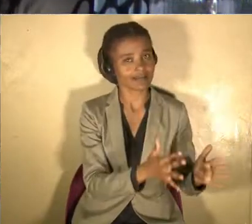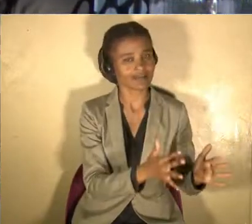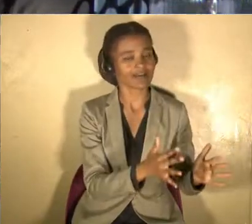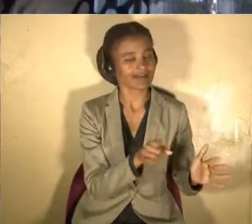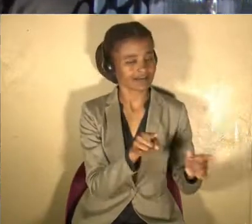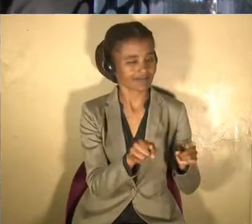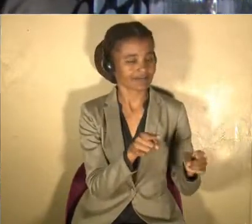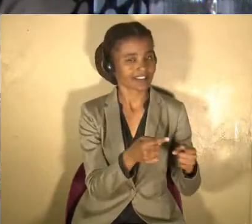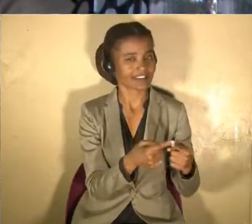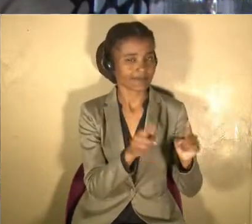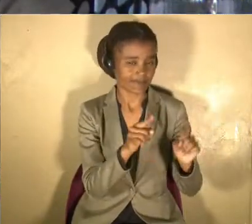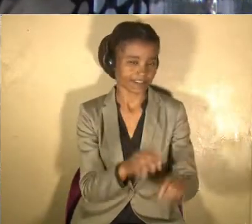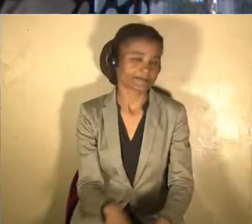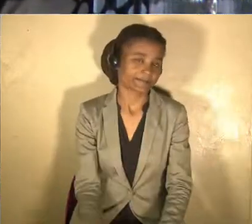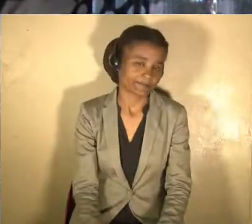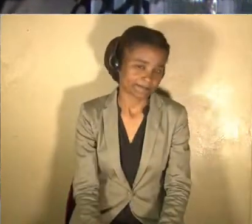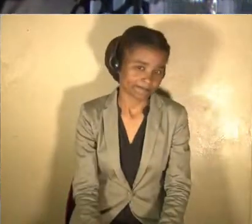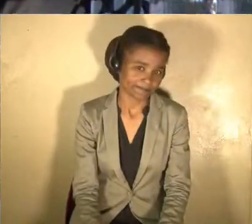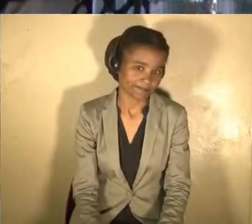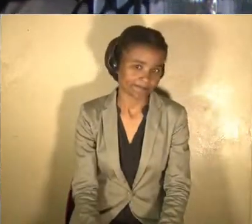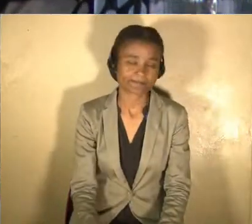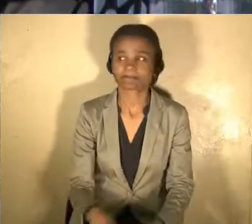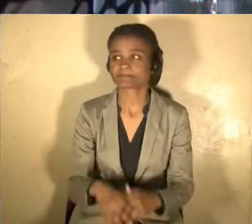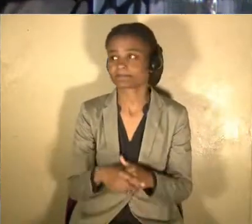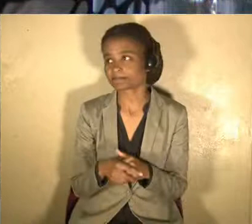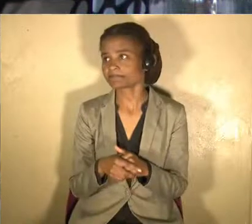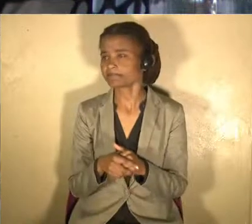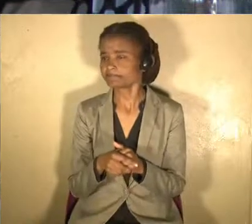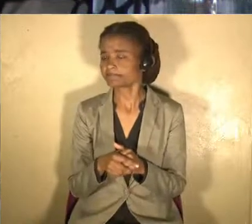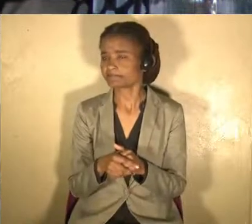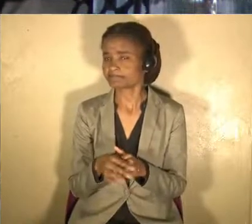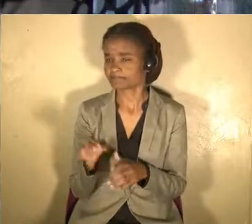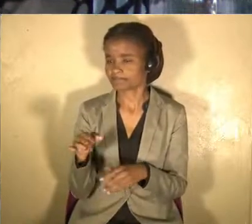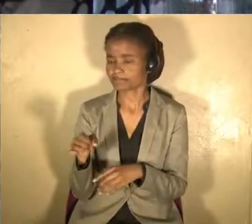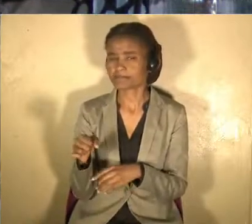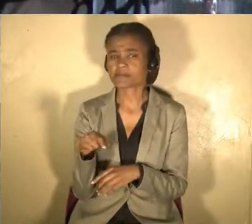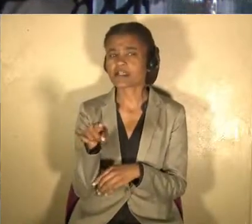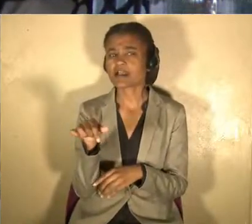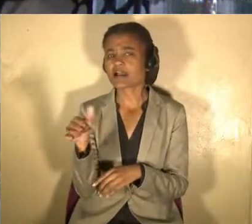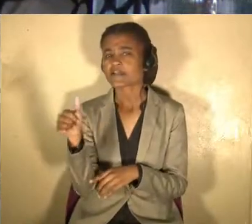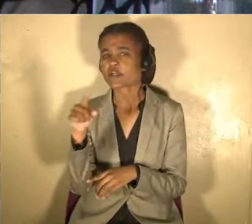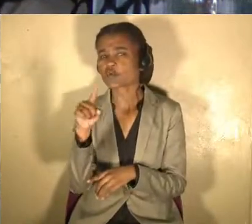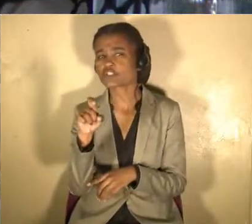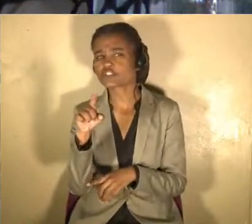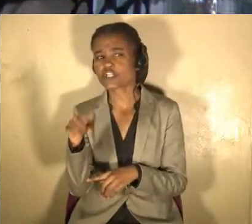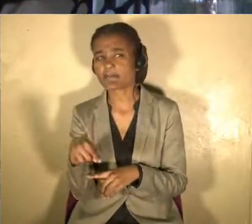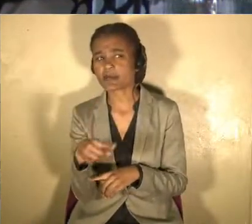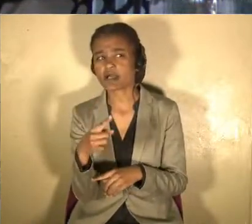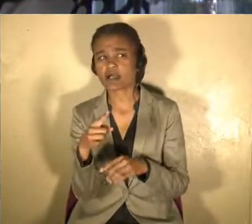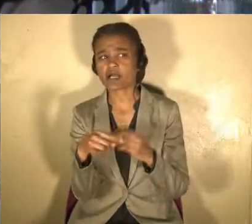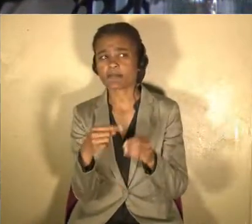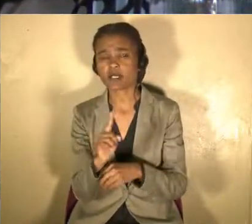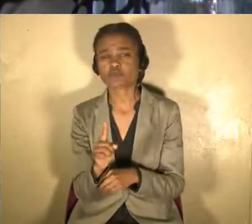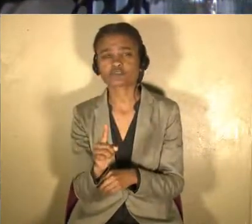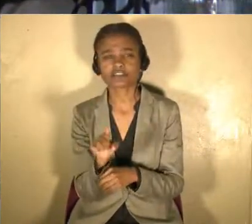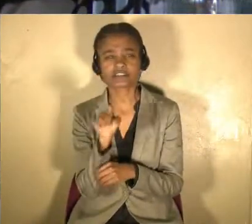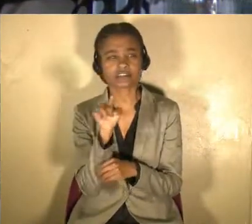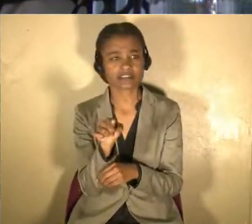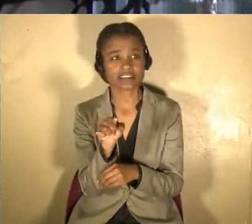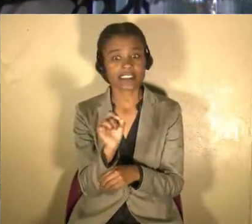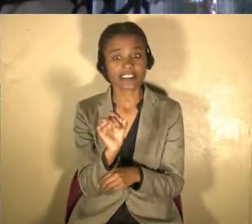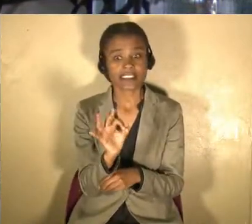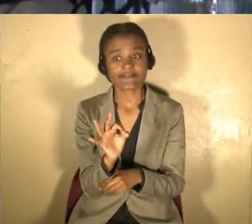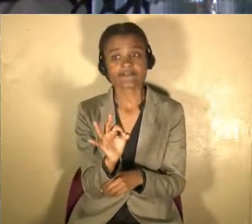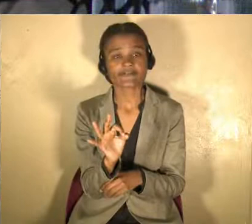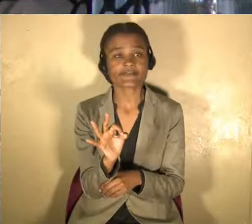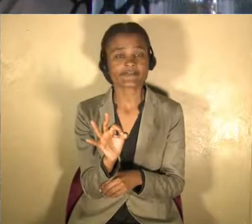I think I think Mishako ona botsaka the recourse. I think the point that he was